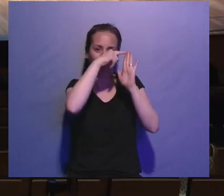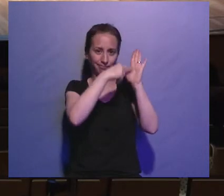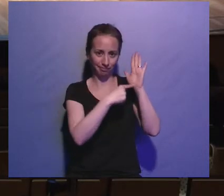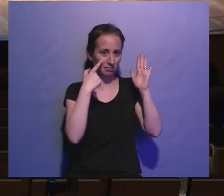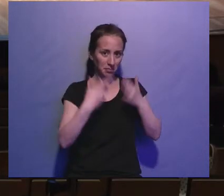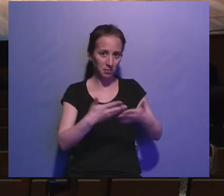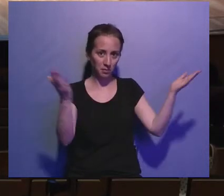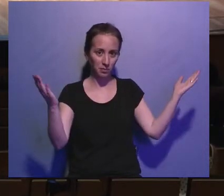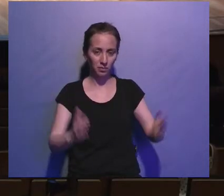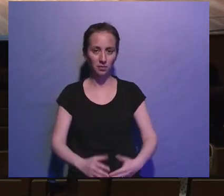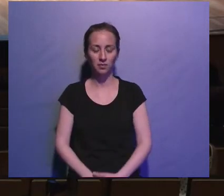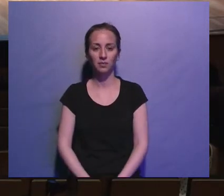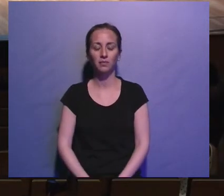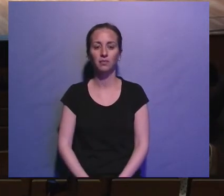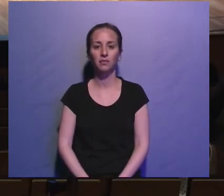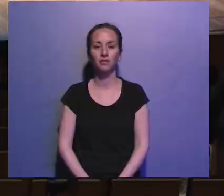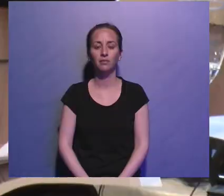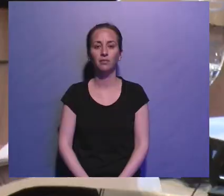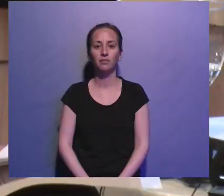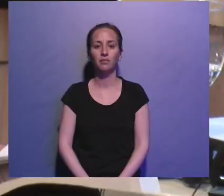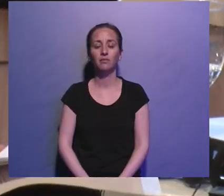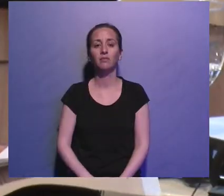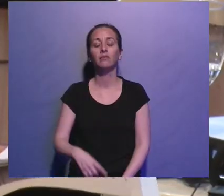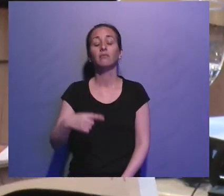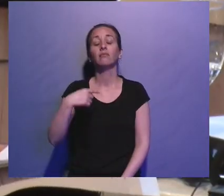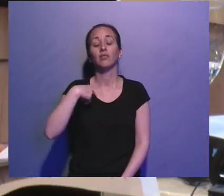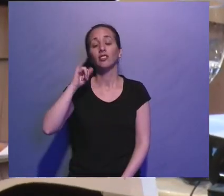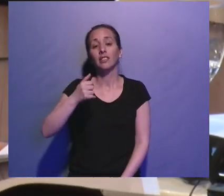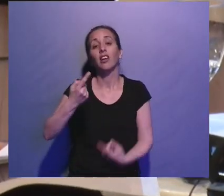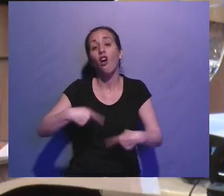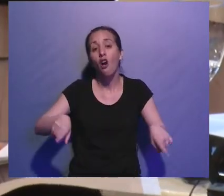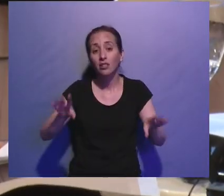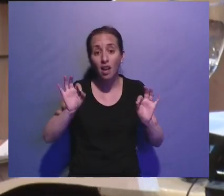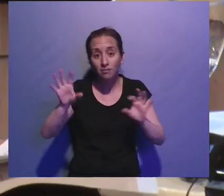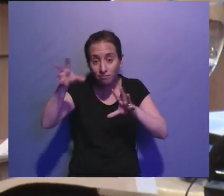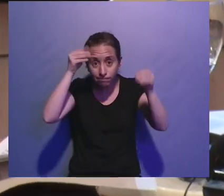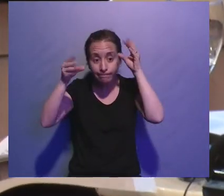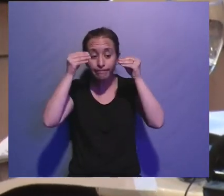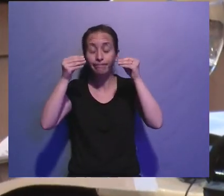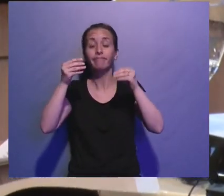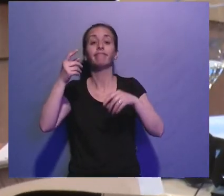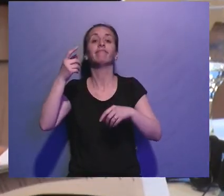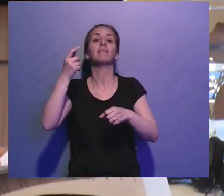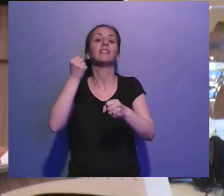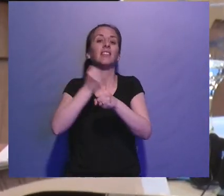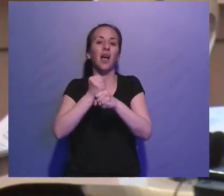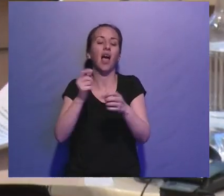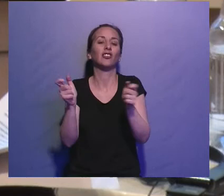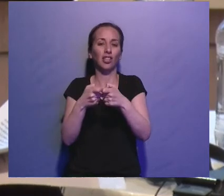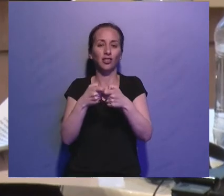ideas posited in this exchange. The messages that I take home with me